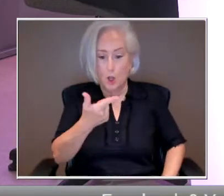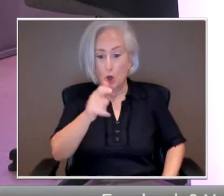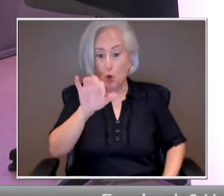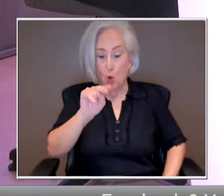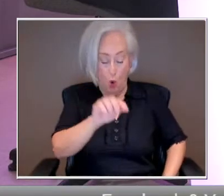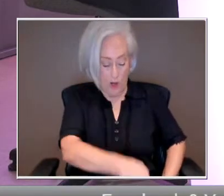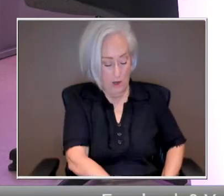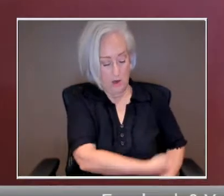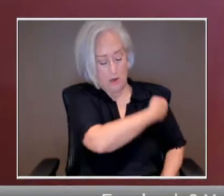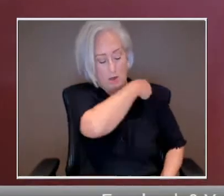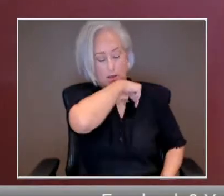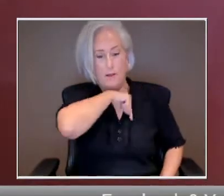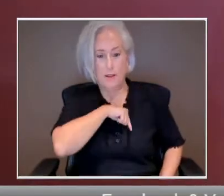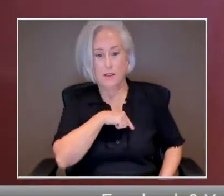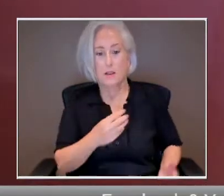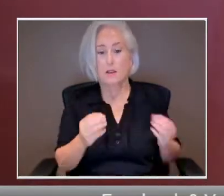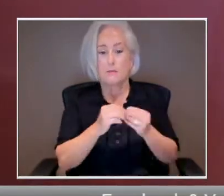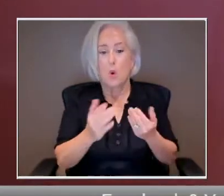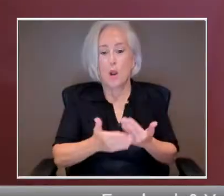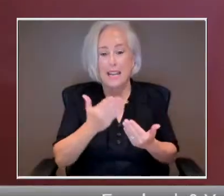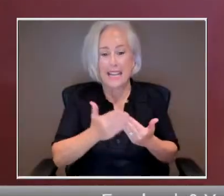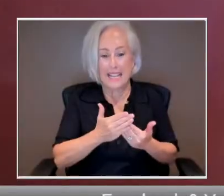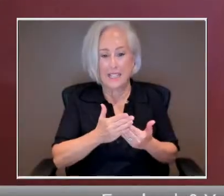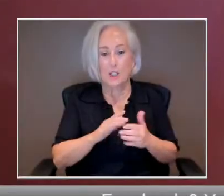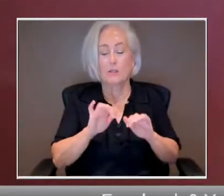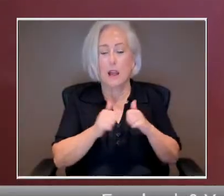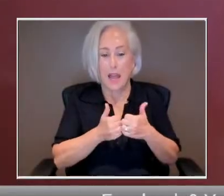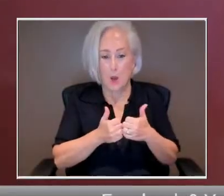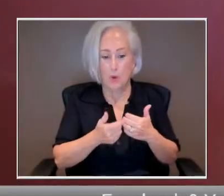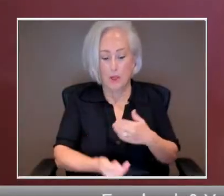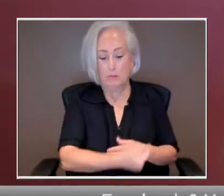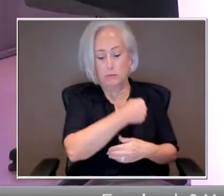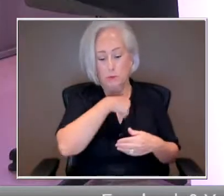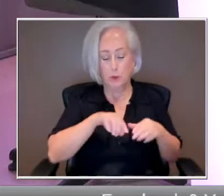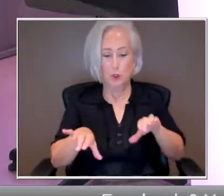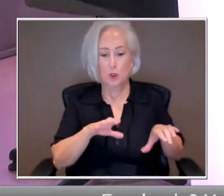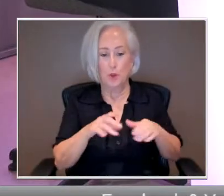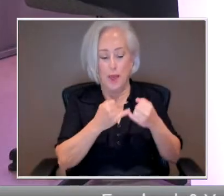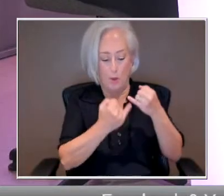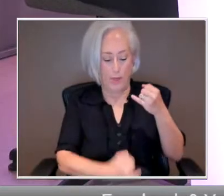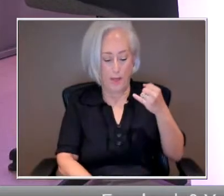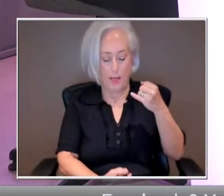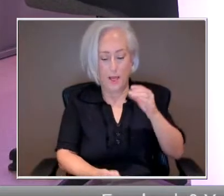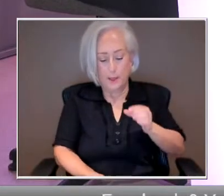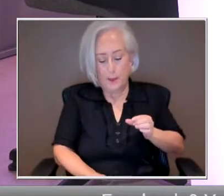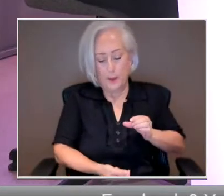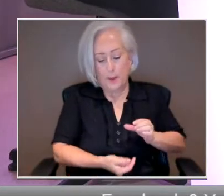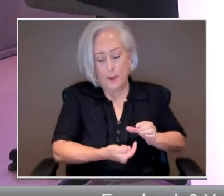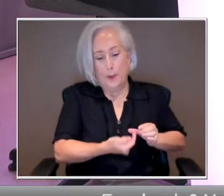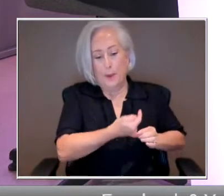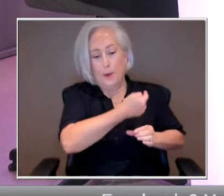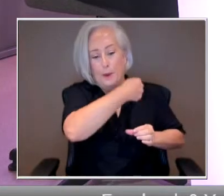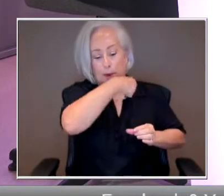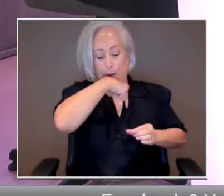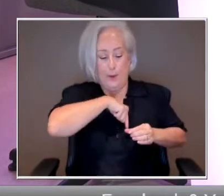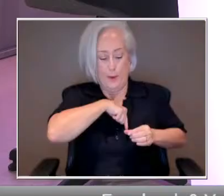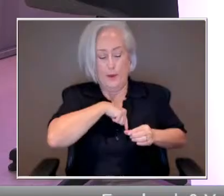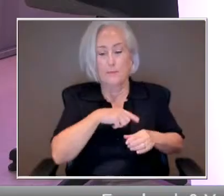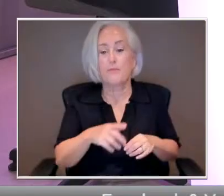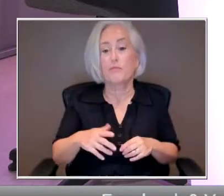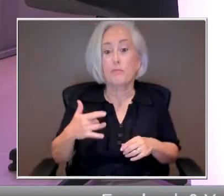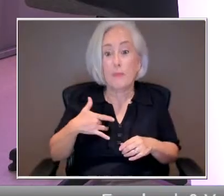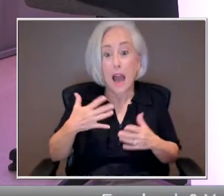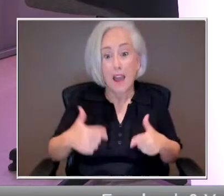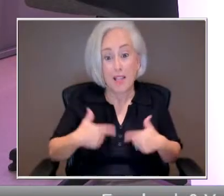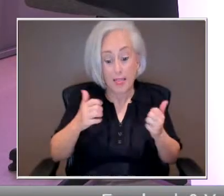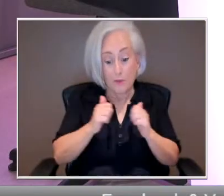You know, just based on how we manipulate the catheters, it's easier to do it that way. Jill writes, I've been living with this for 30 years,